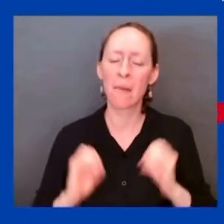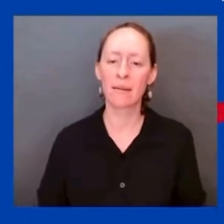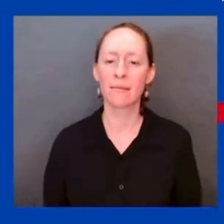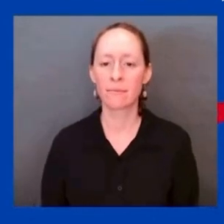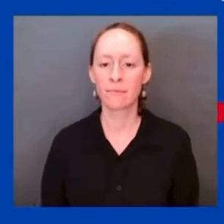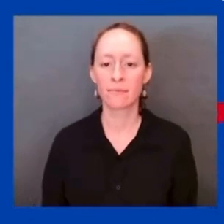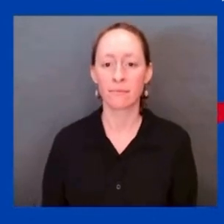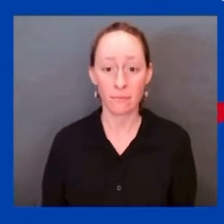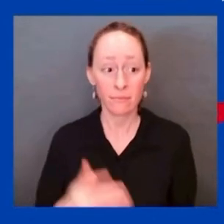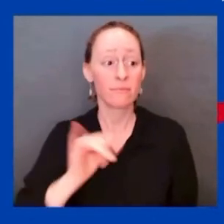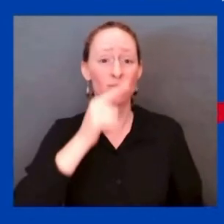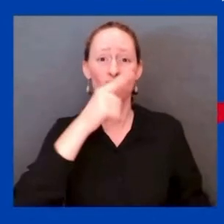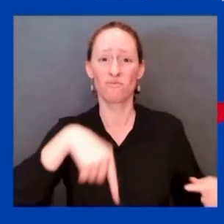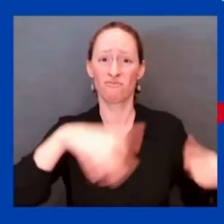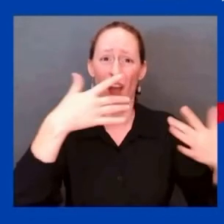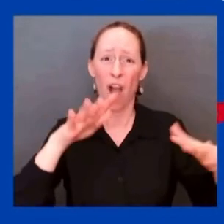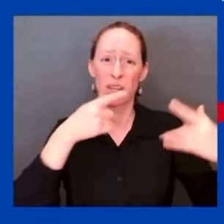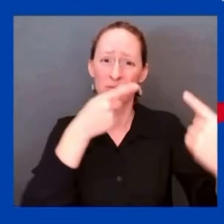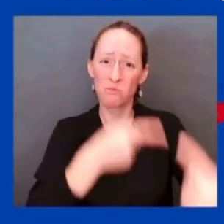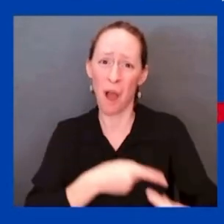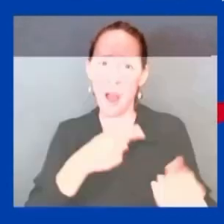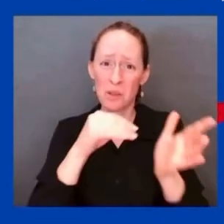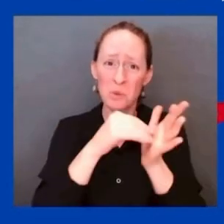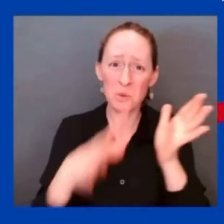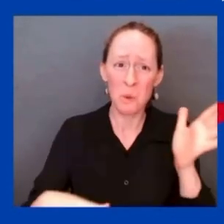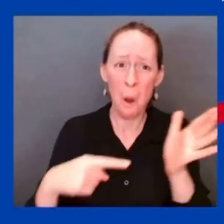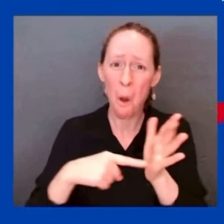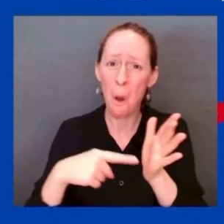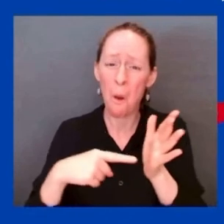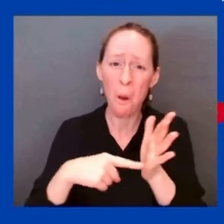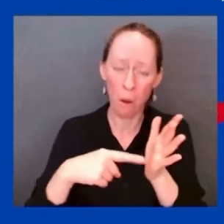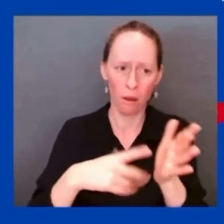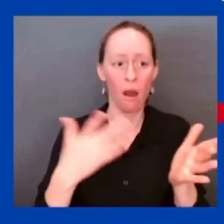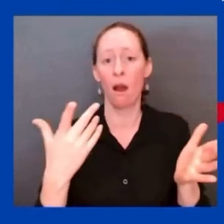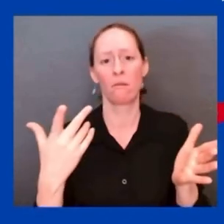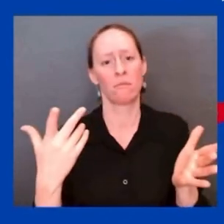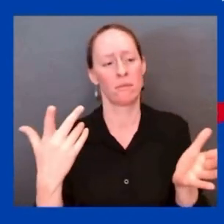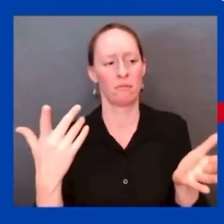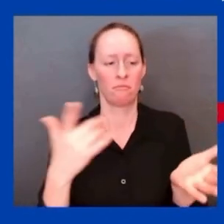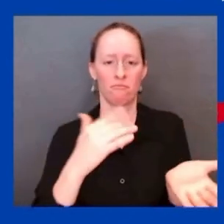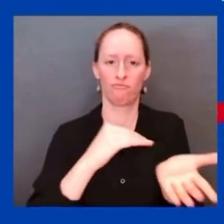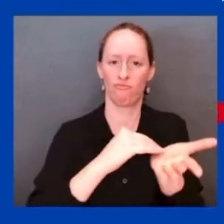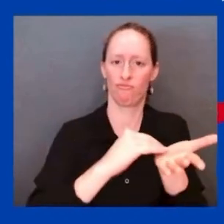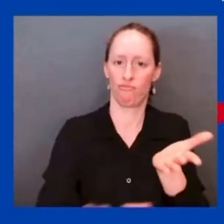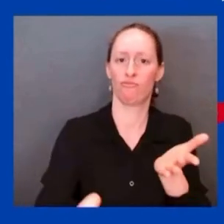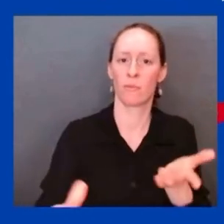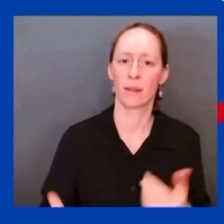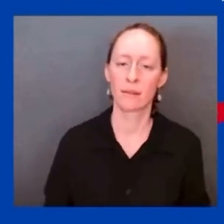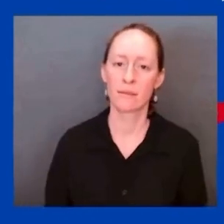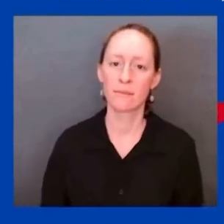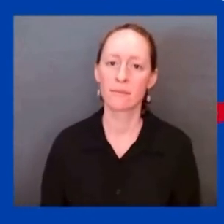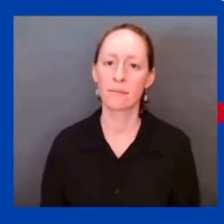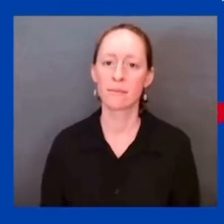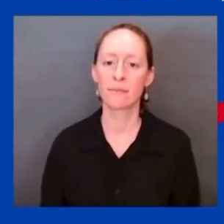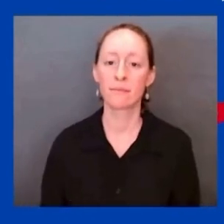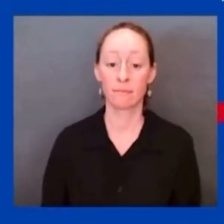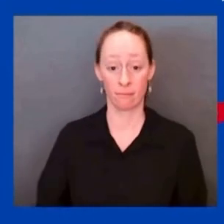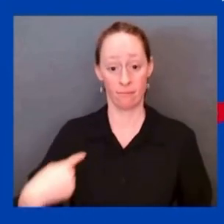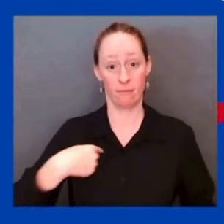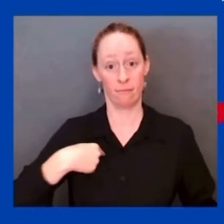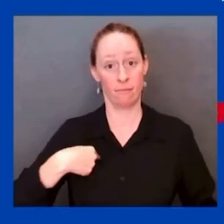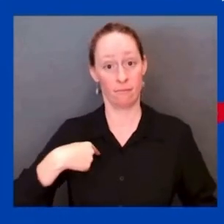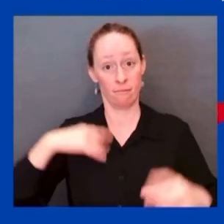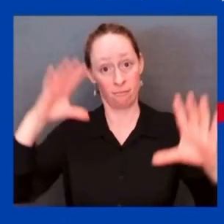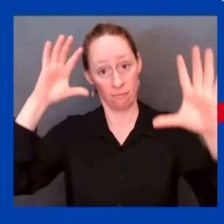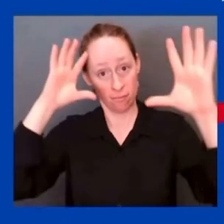Public Loan Service Forgiveness Program. It was a total mess. As it was designed, if you engage in public service, you